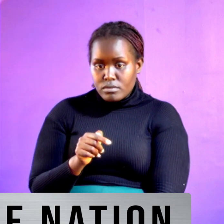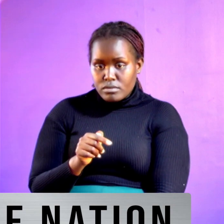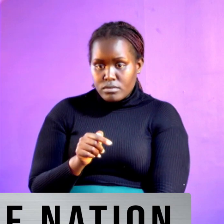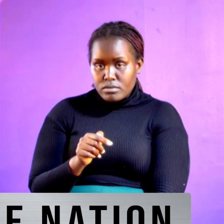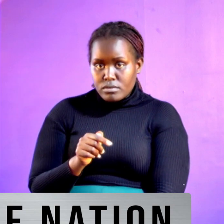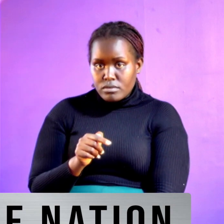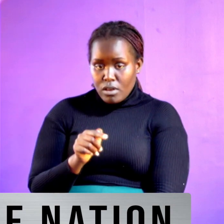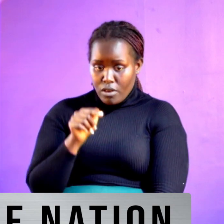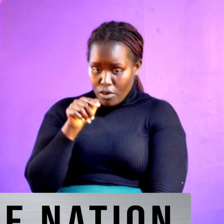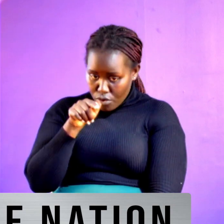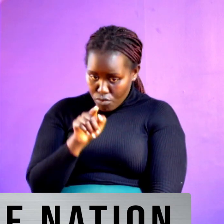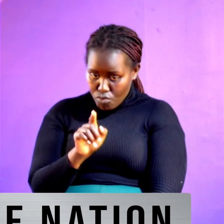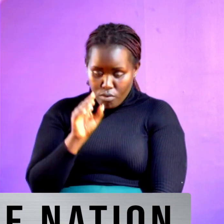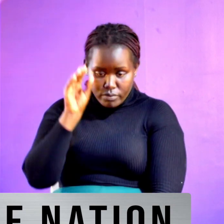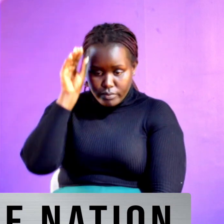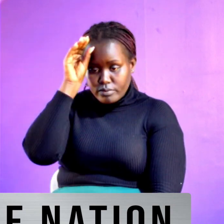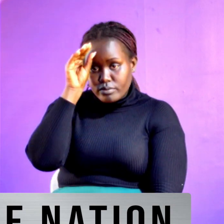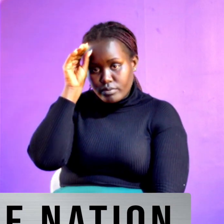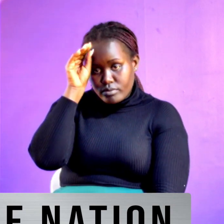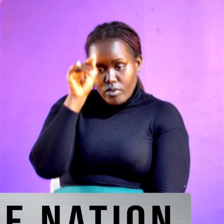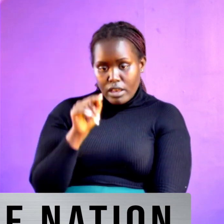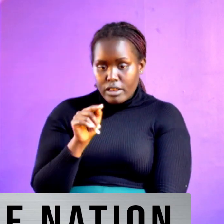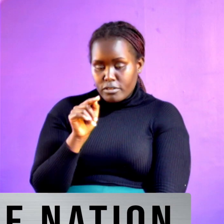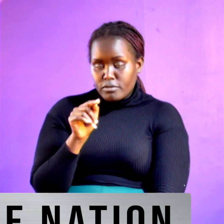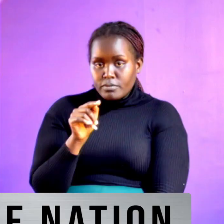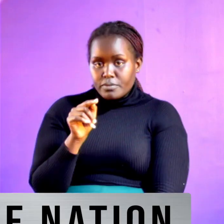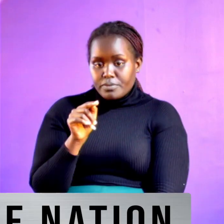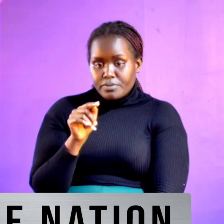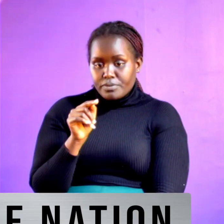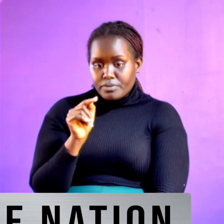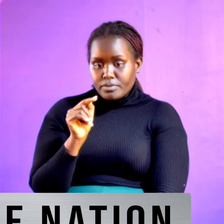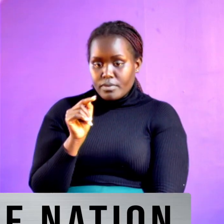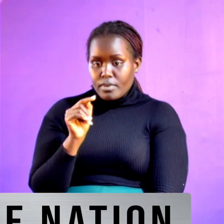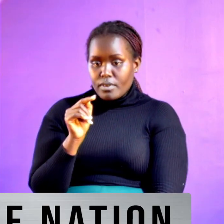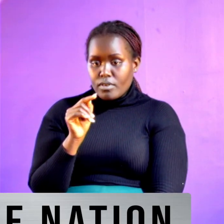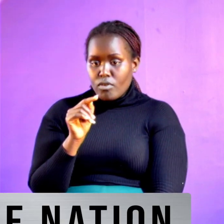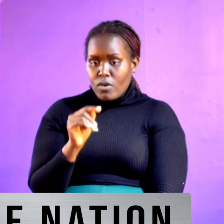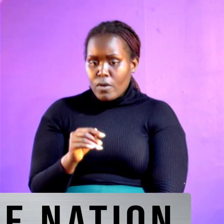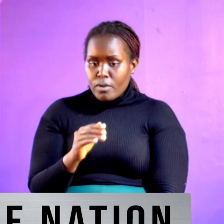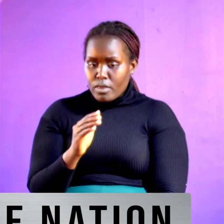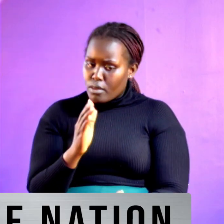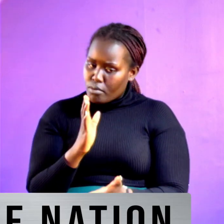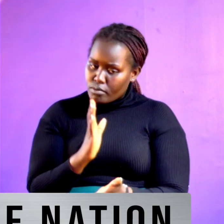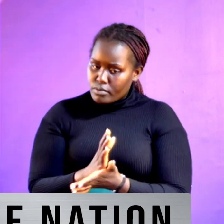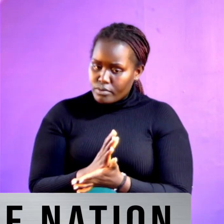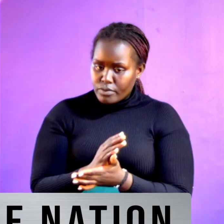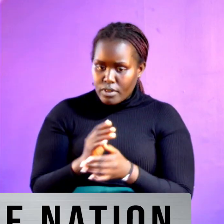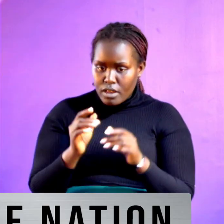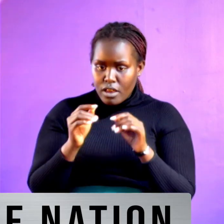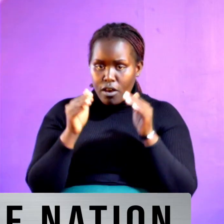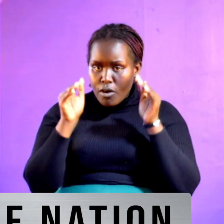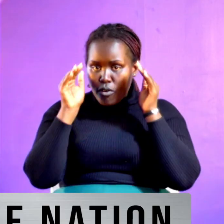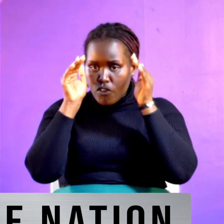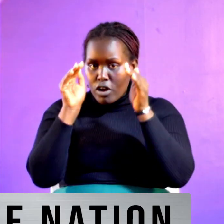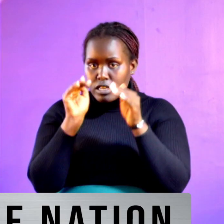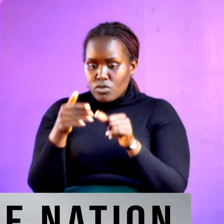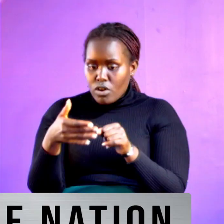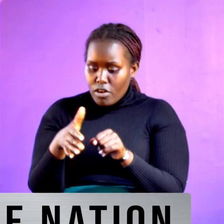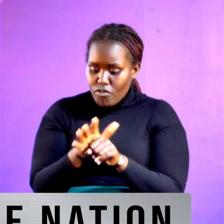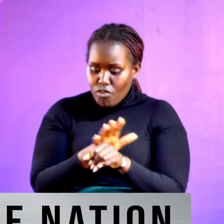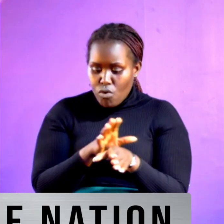in your opinion, is this the right focus for a whole party?